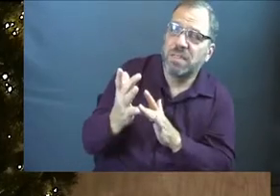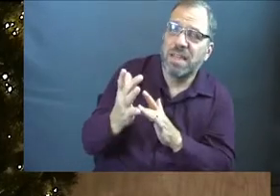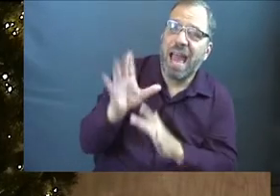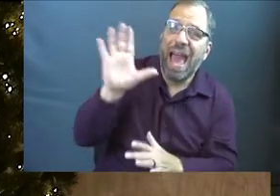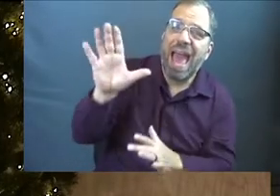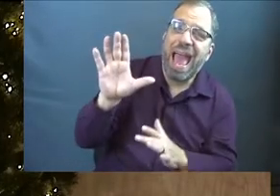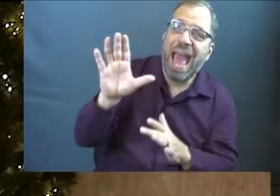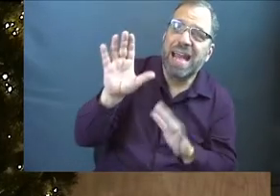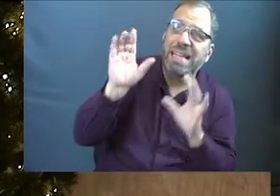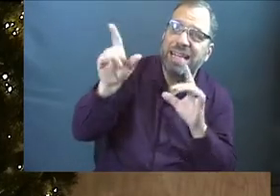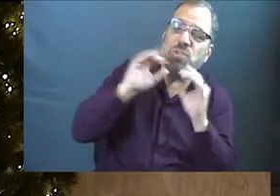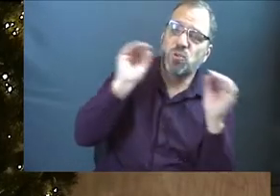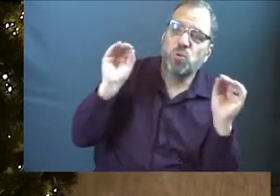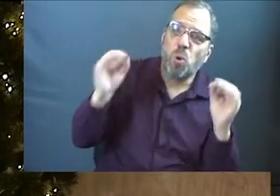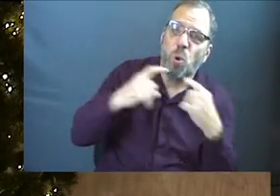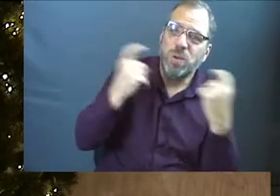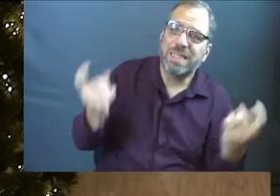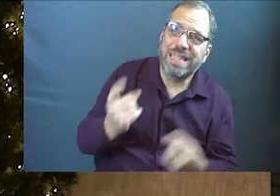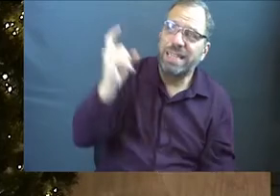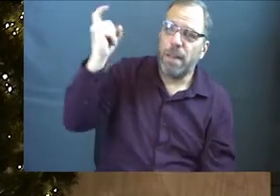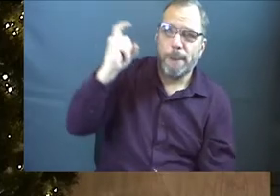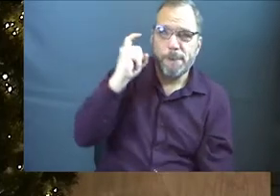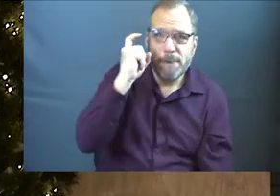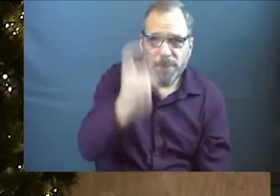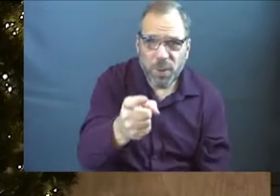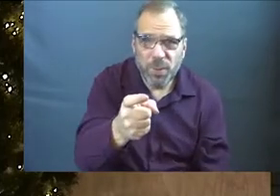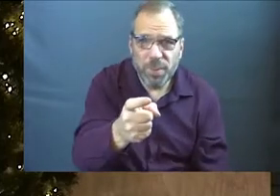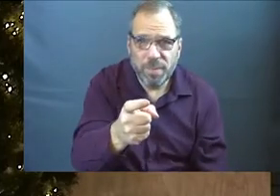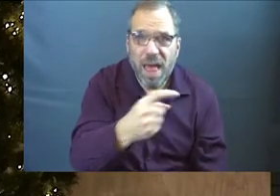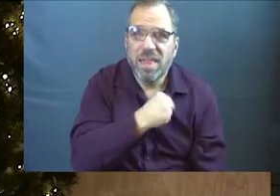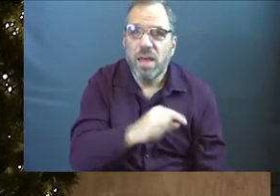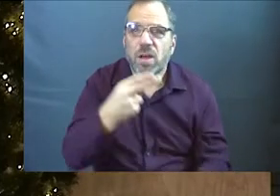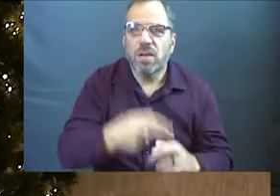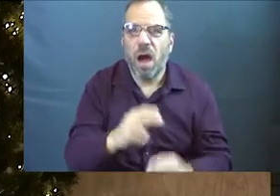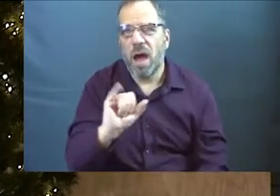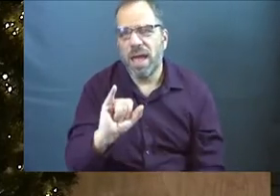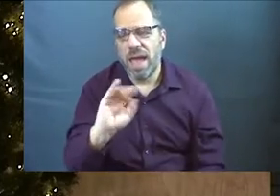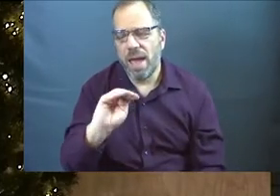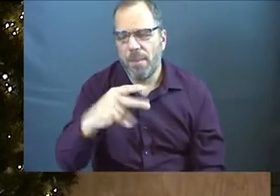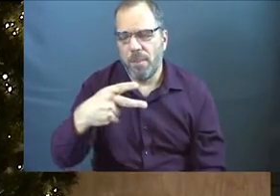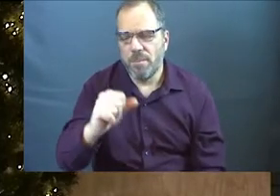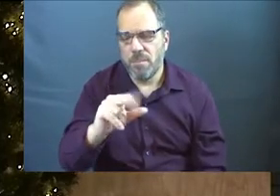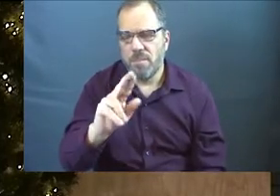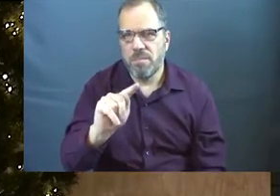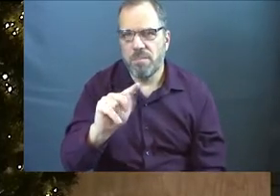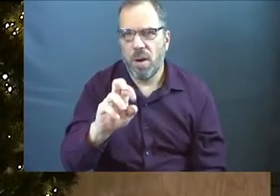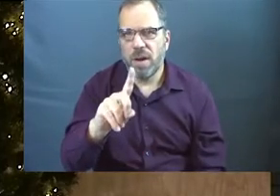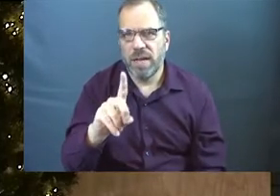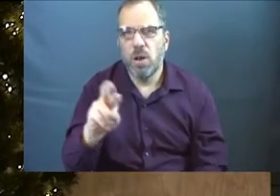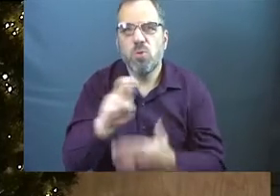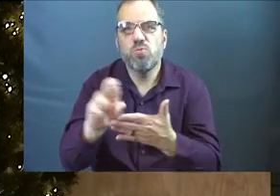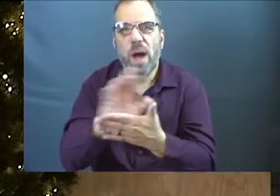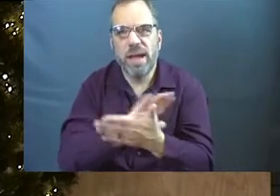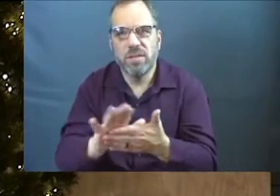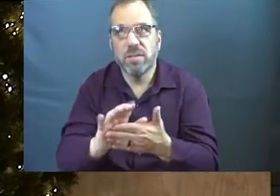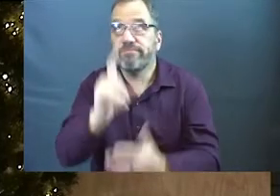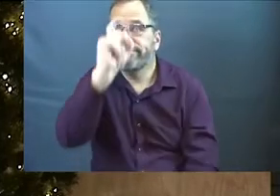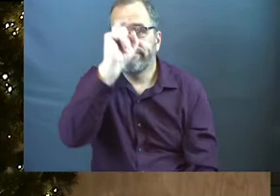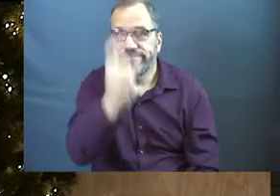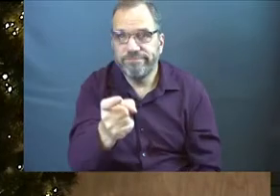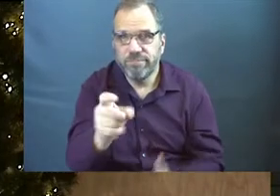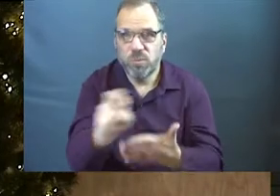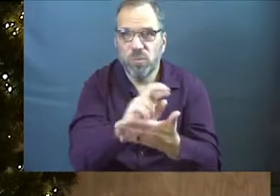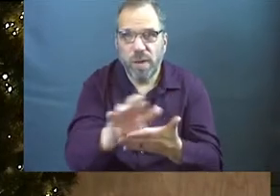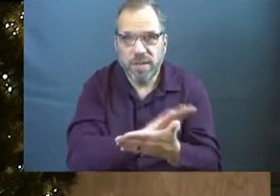his sinlessness got given to you. Theologians call this imparted righteousness. And that's why we